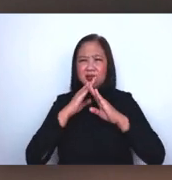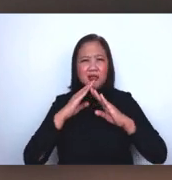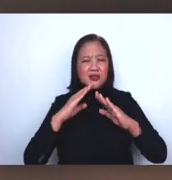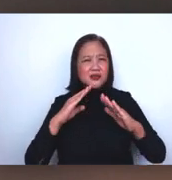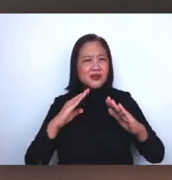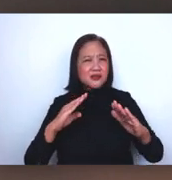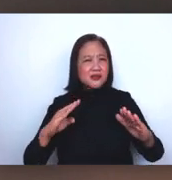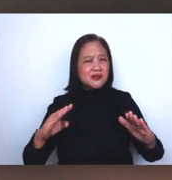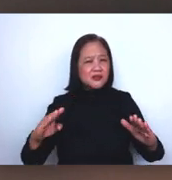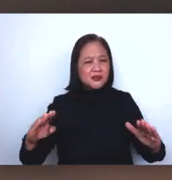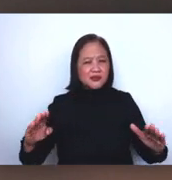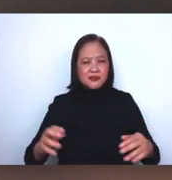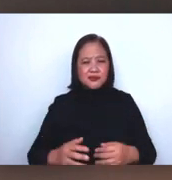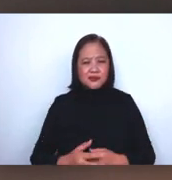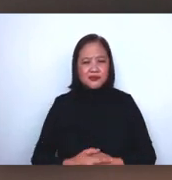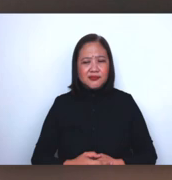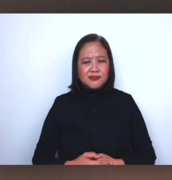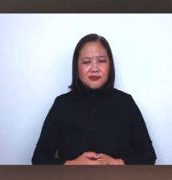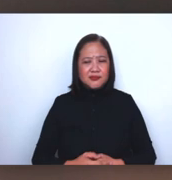silent.